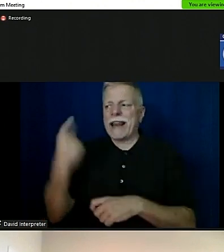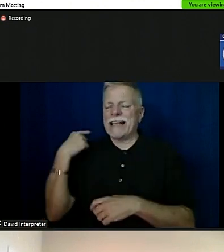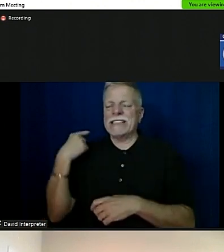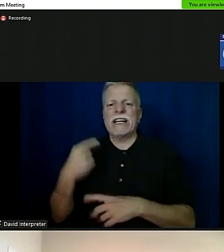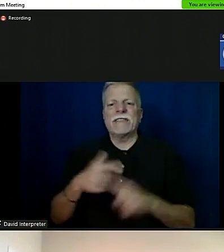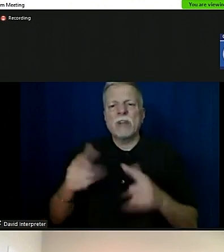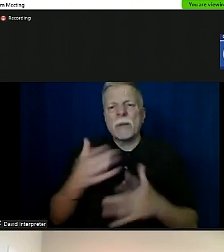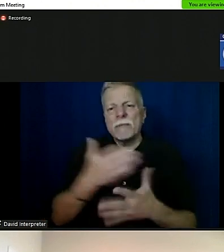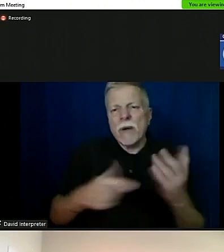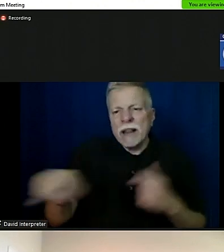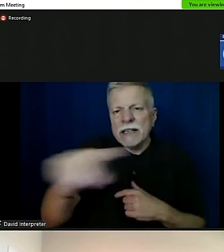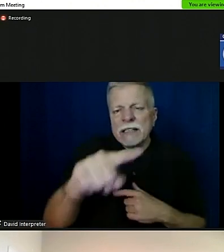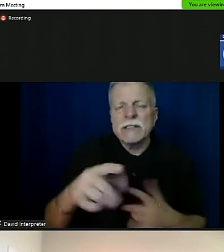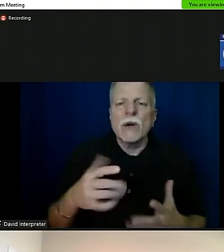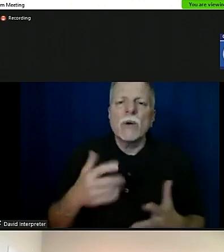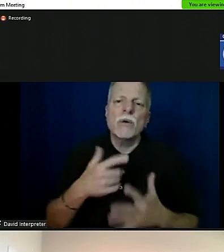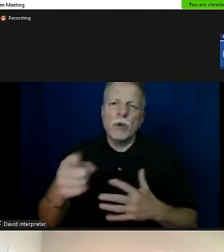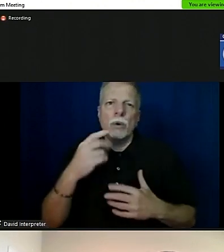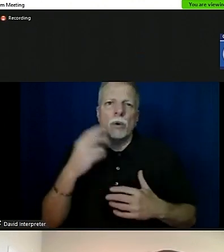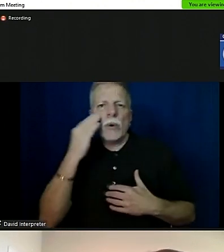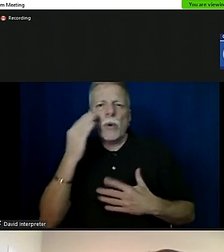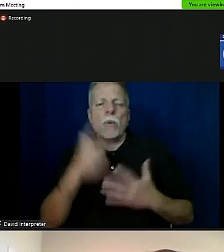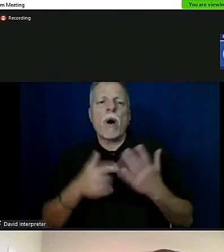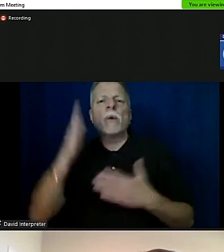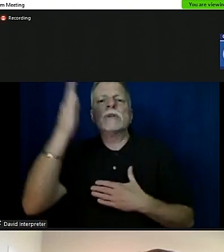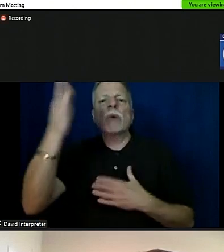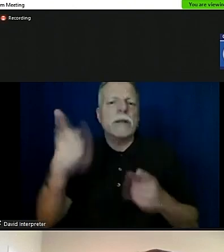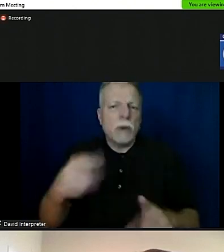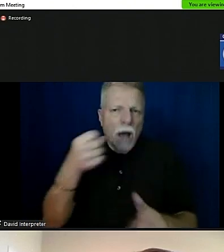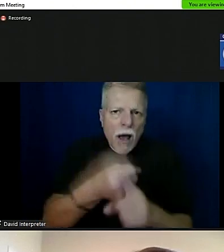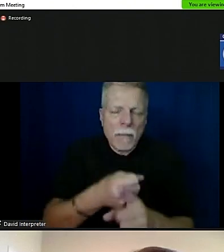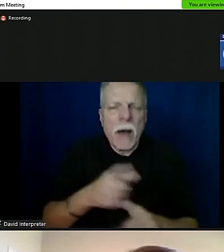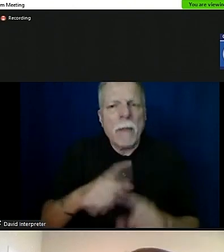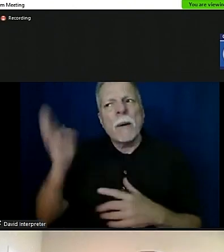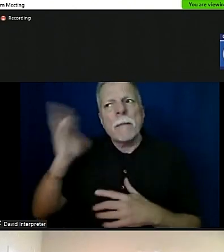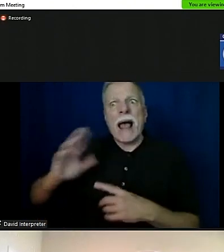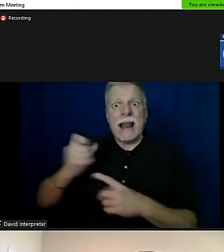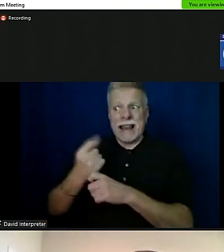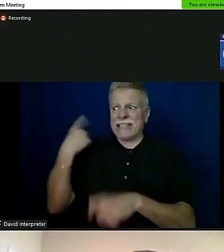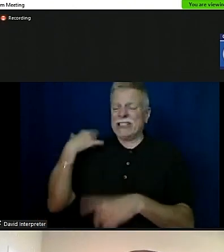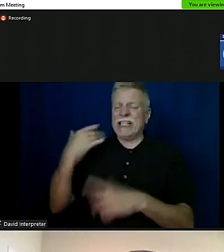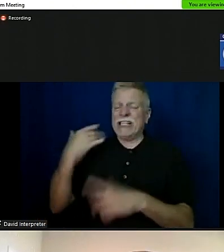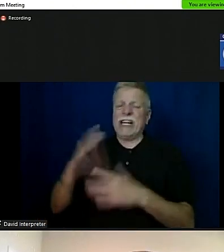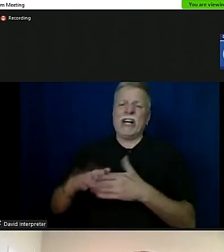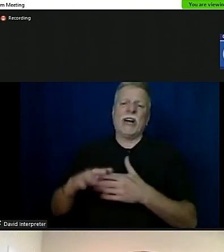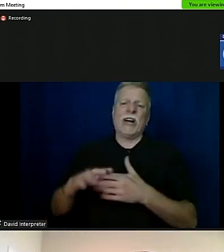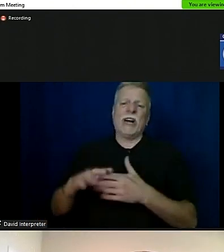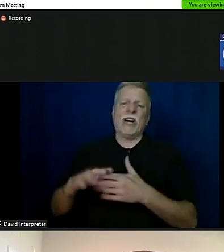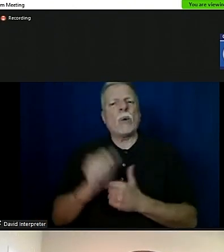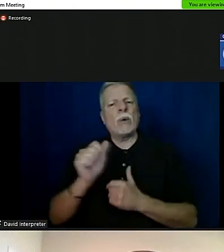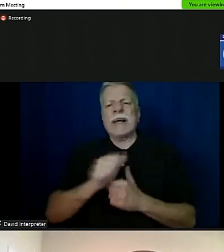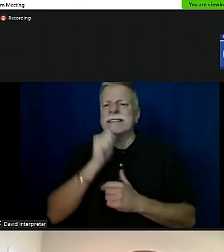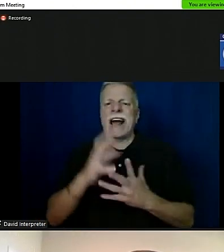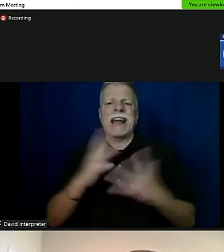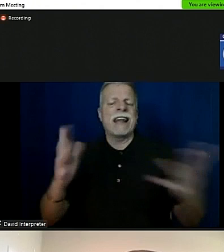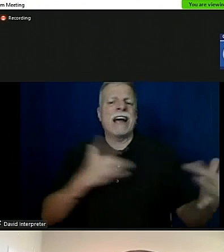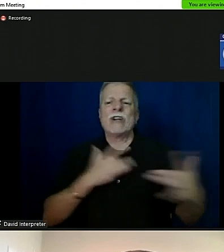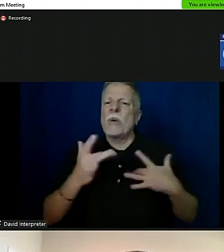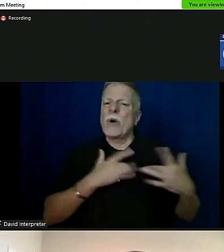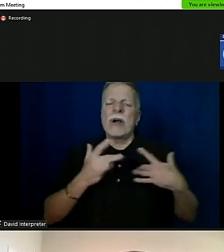of what was to come. But at that point, it was low risk, not a lot to worry about. I'm just kind of wondering on, a